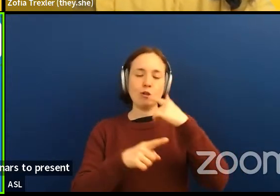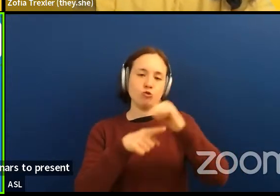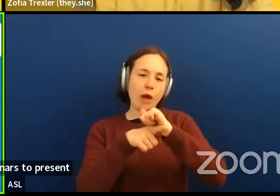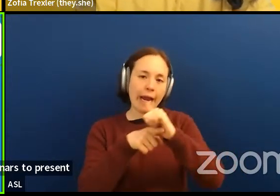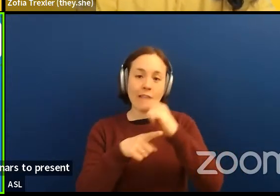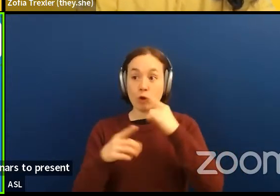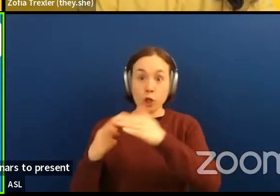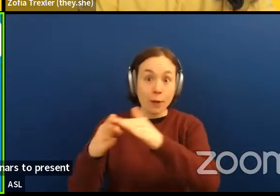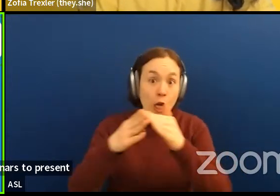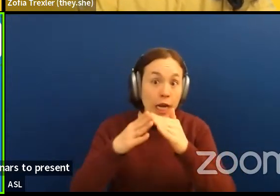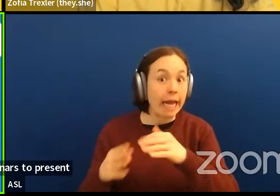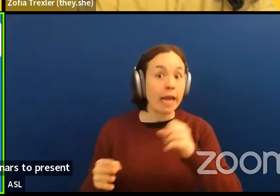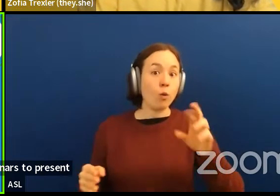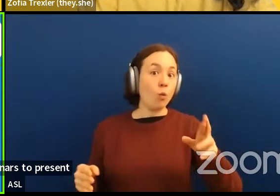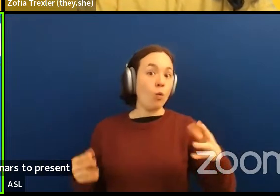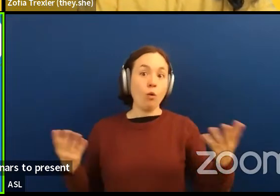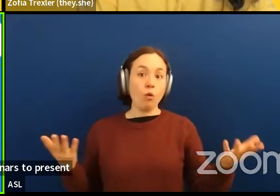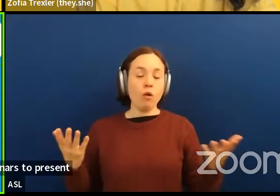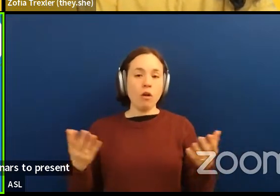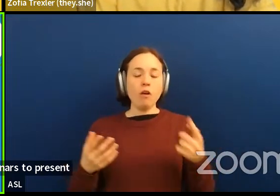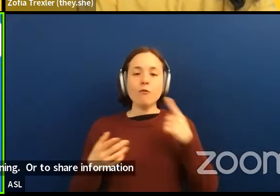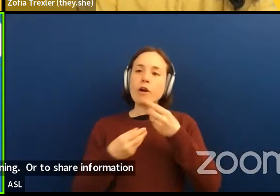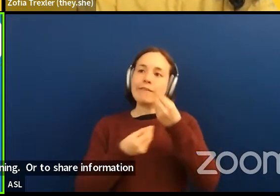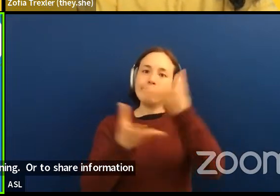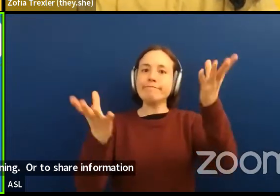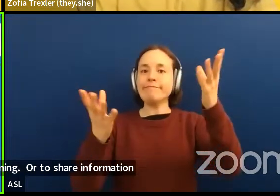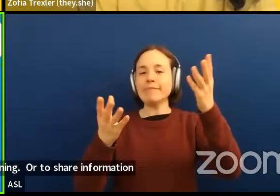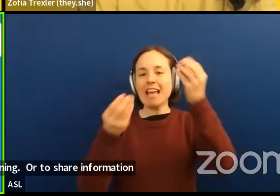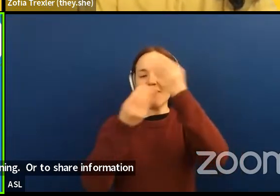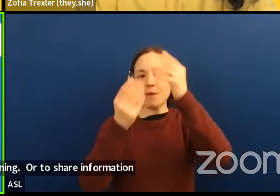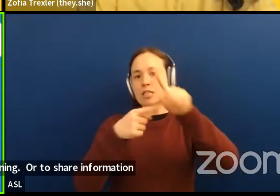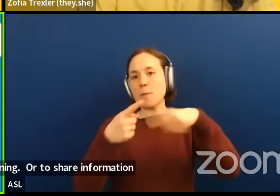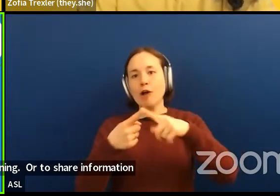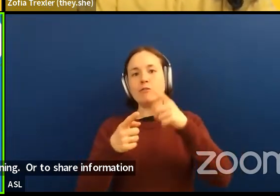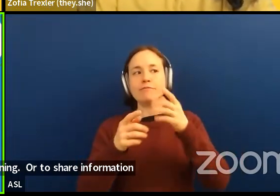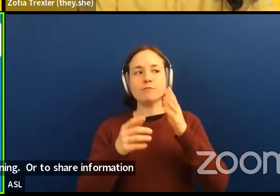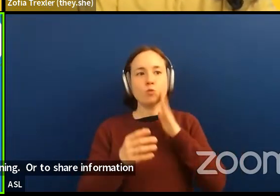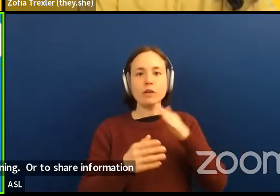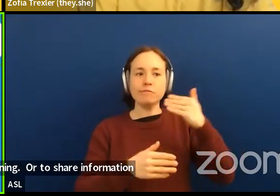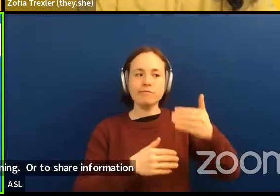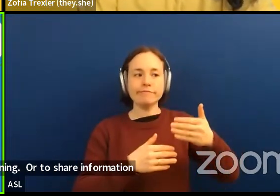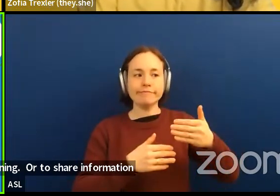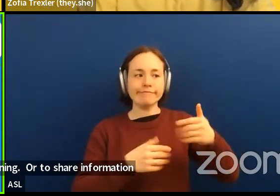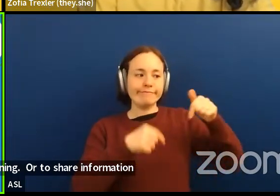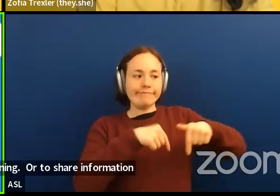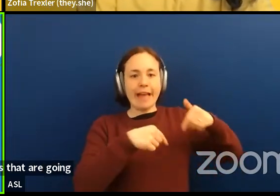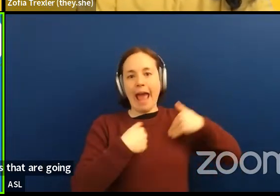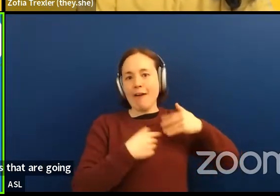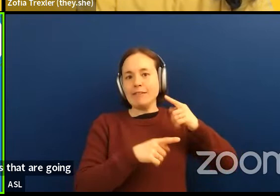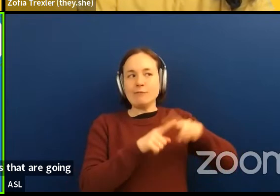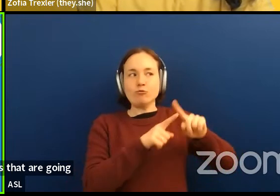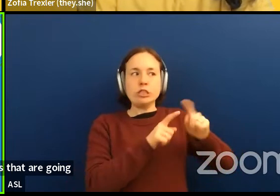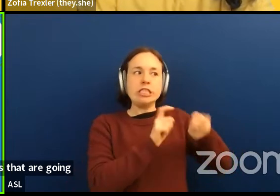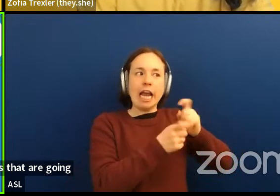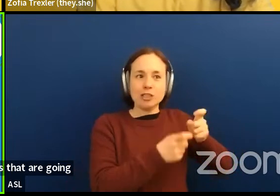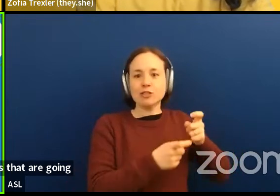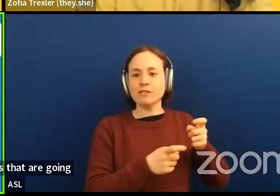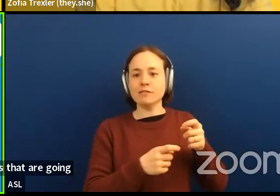or to share information about changes that are going to be coming forward.